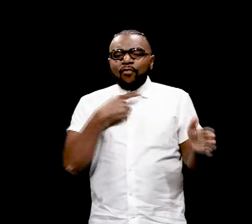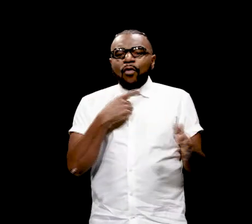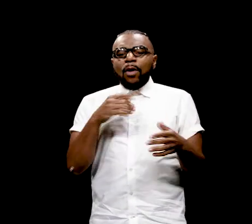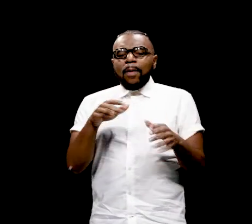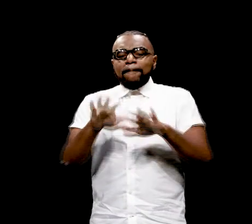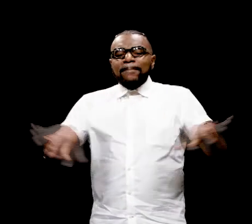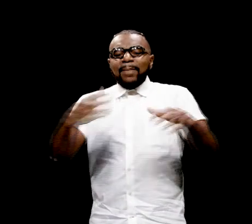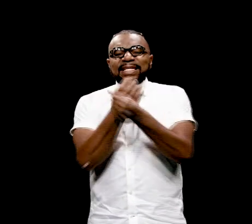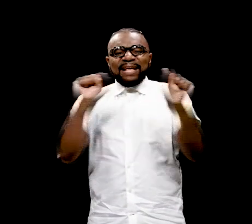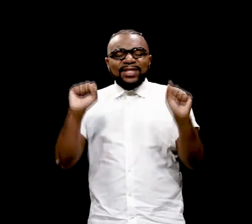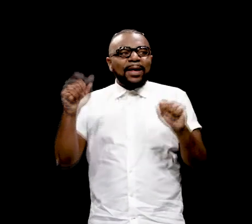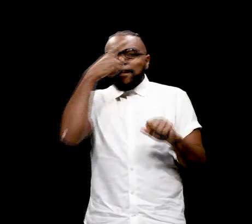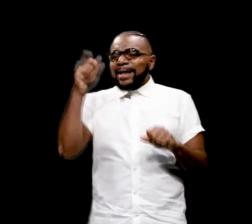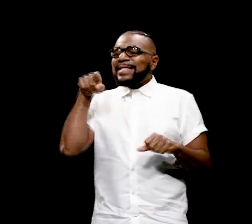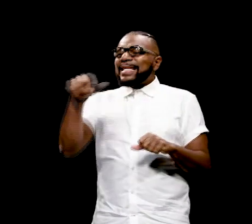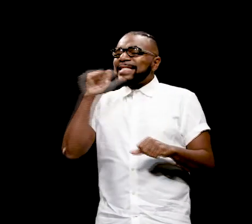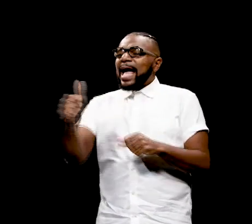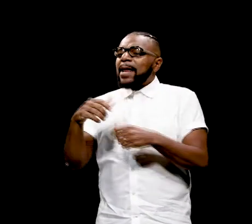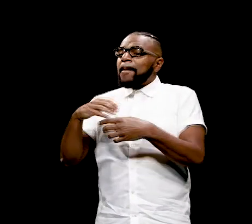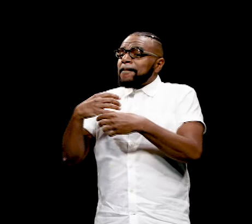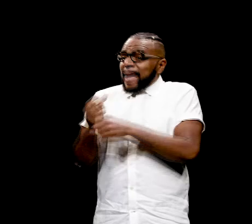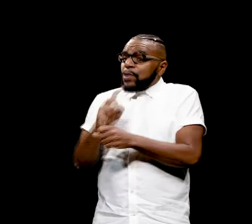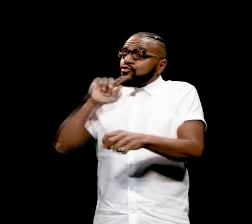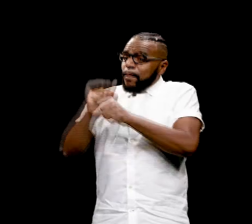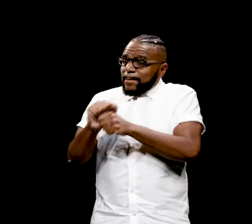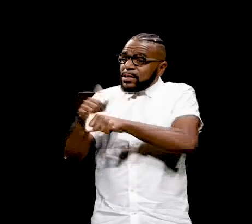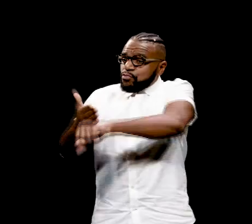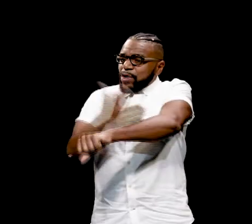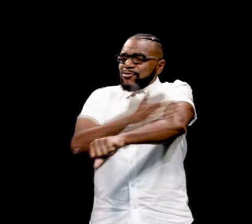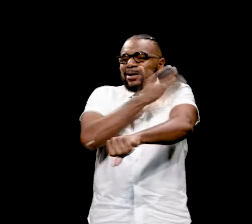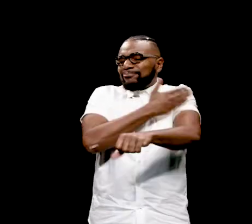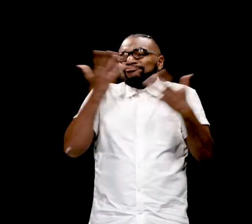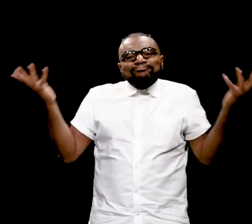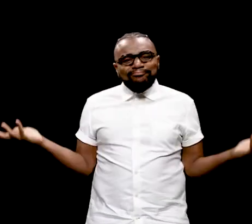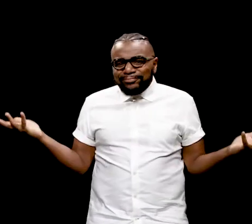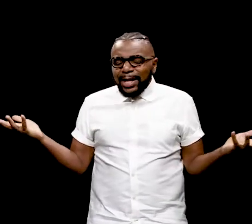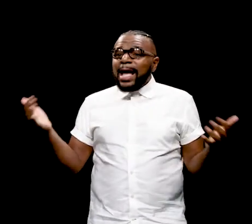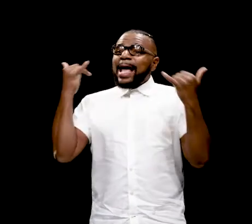November to begin with, is because he has not made the progress that he's promised. And we are